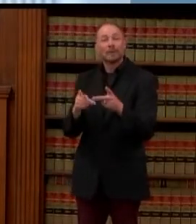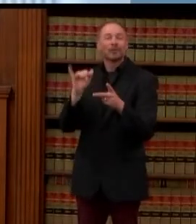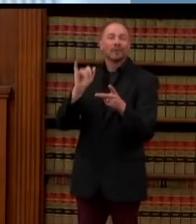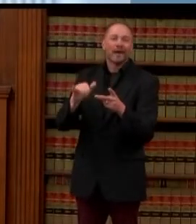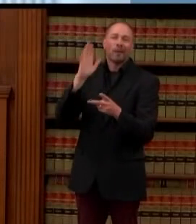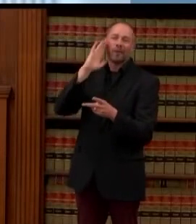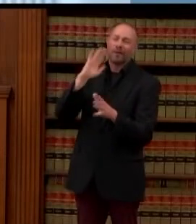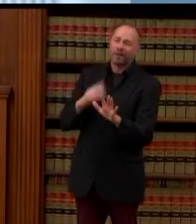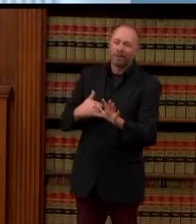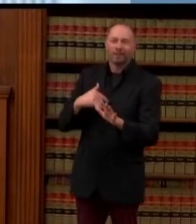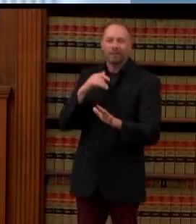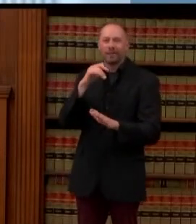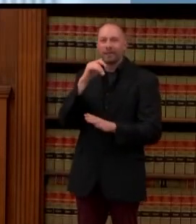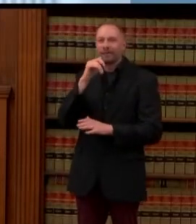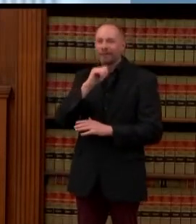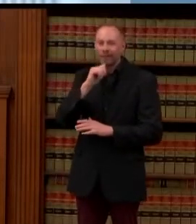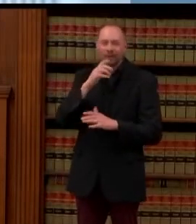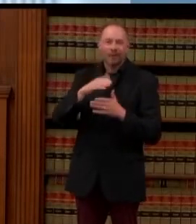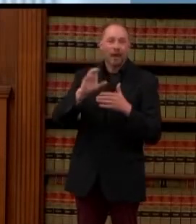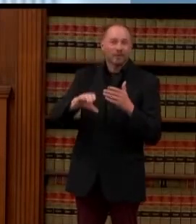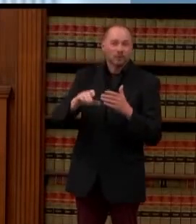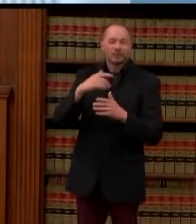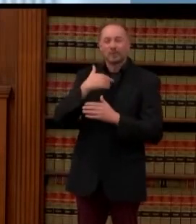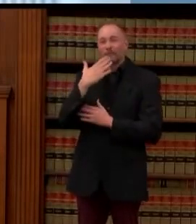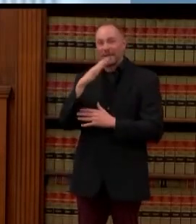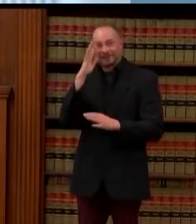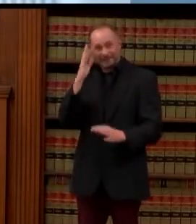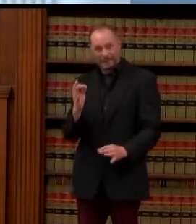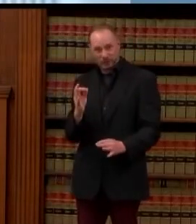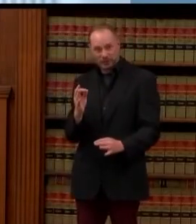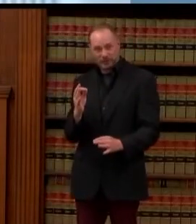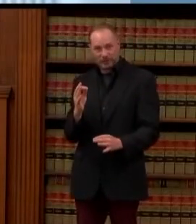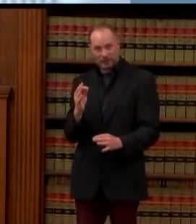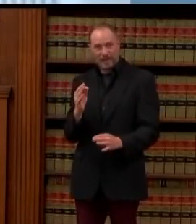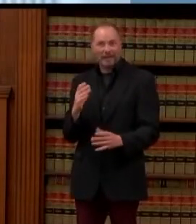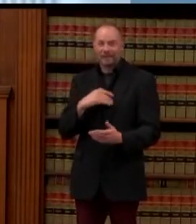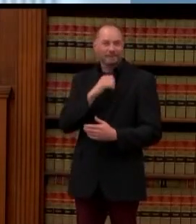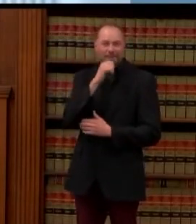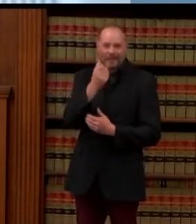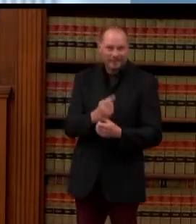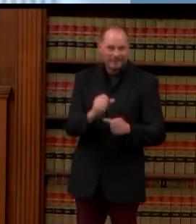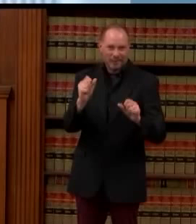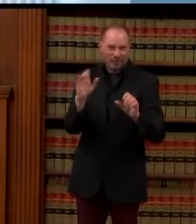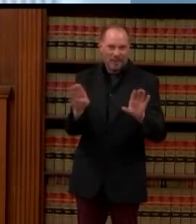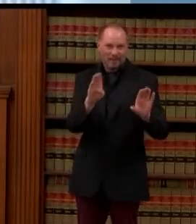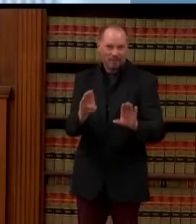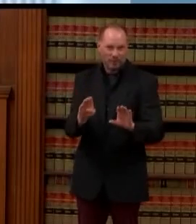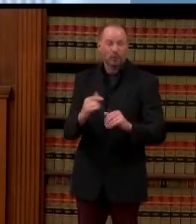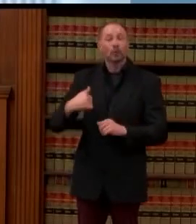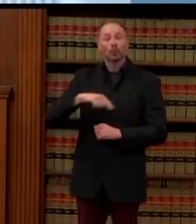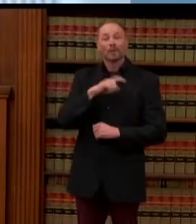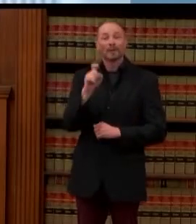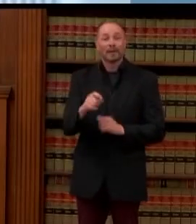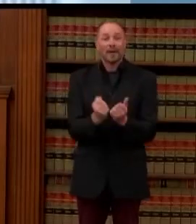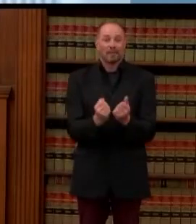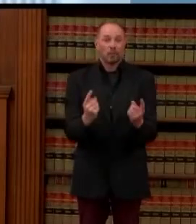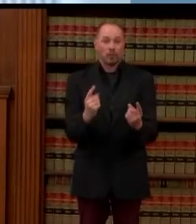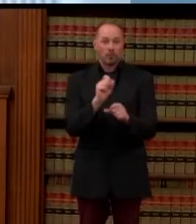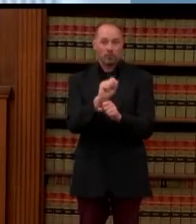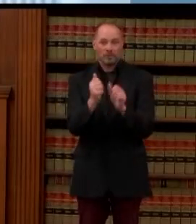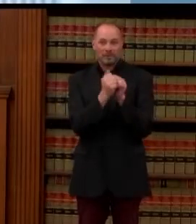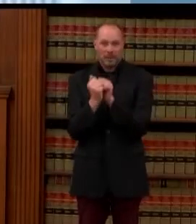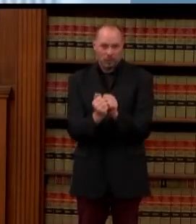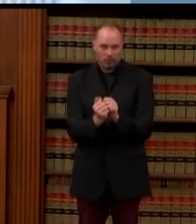the consequences of bad decisions and unsafe behavior. We need everyone working